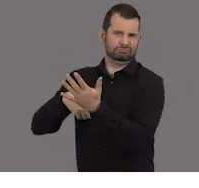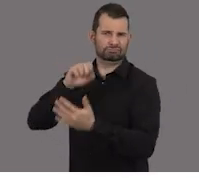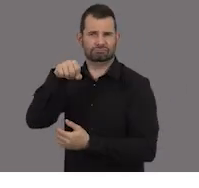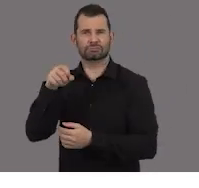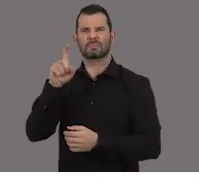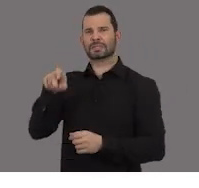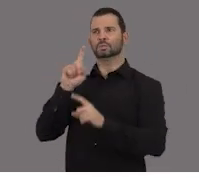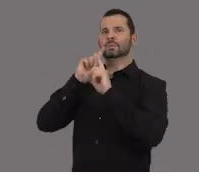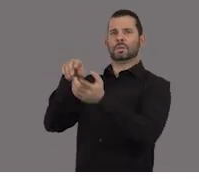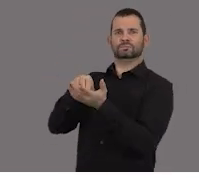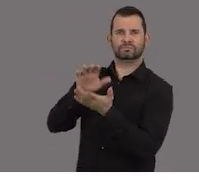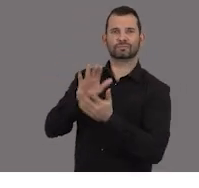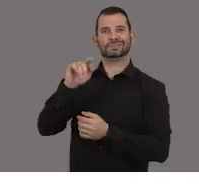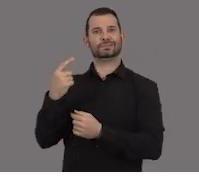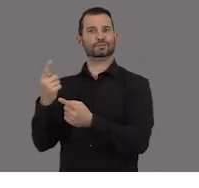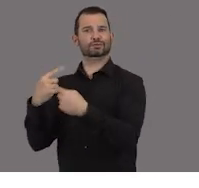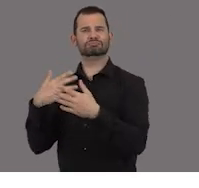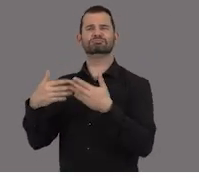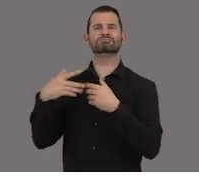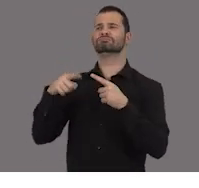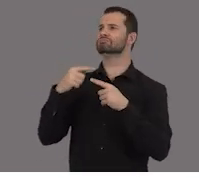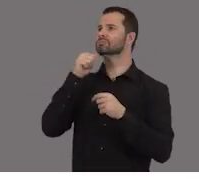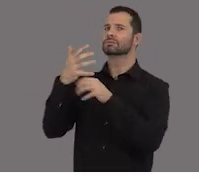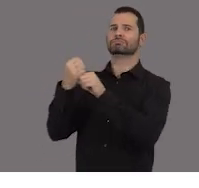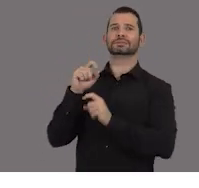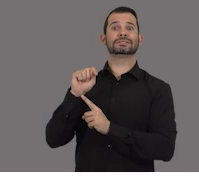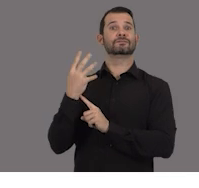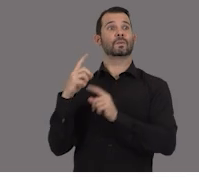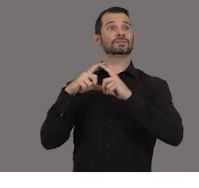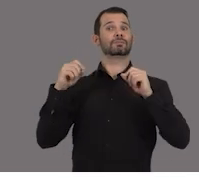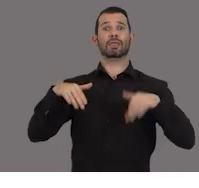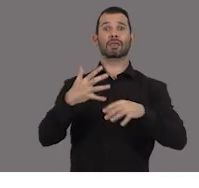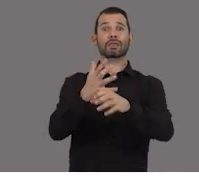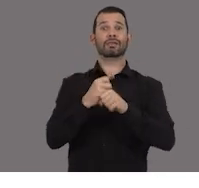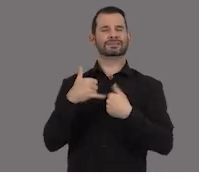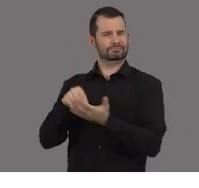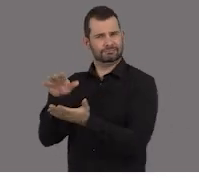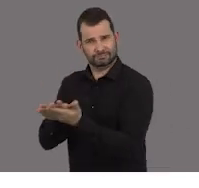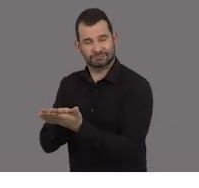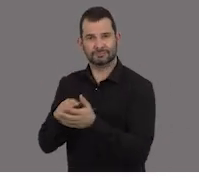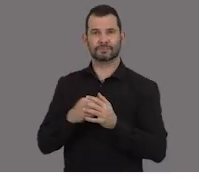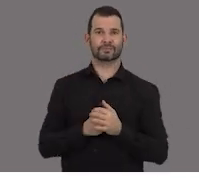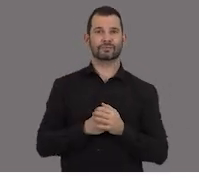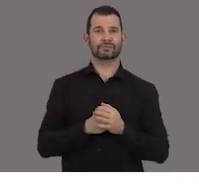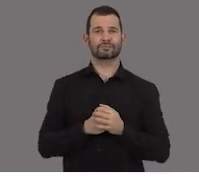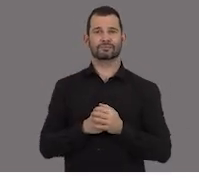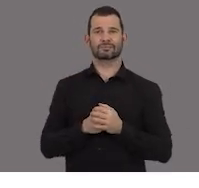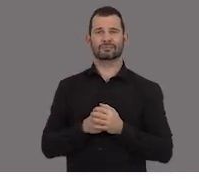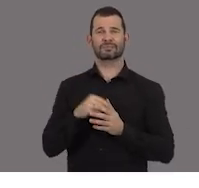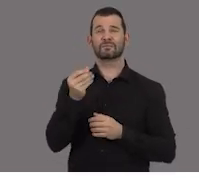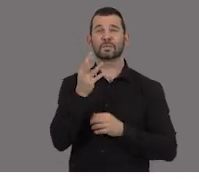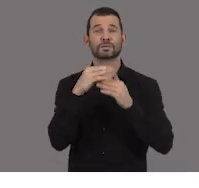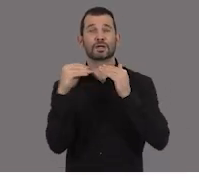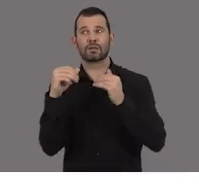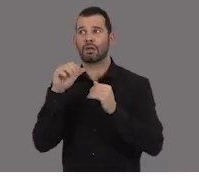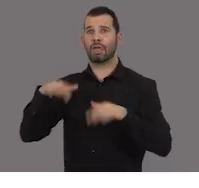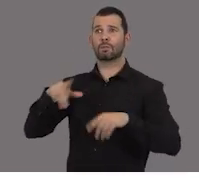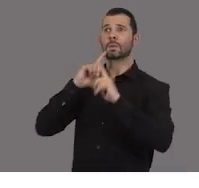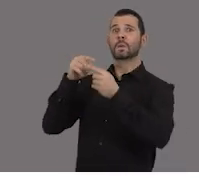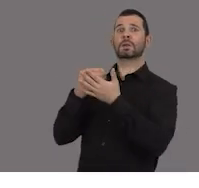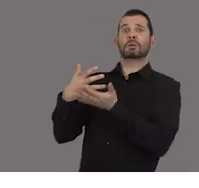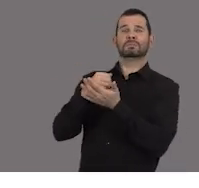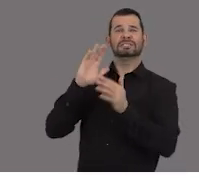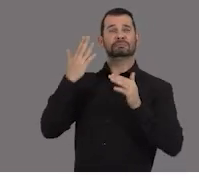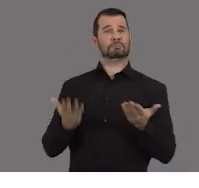is taxable, and you must report it on your tax return, even when you don't receive a T4 slip. A